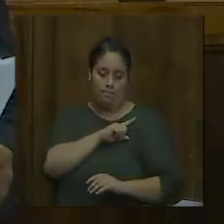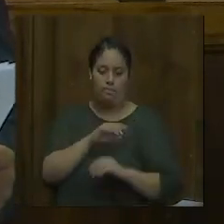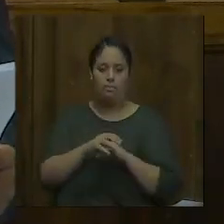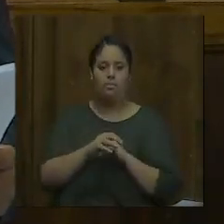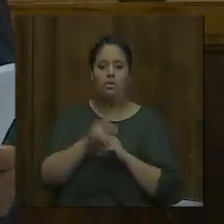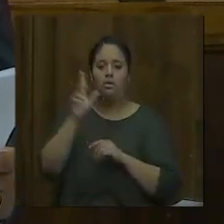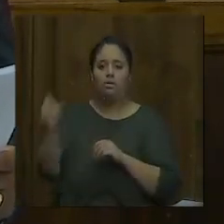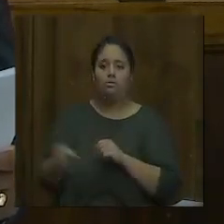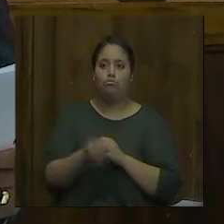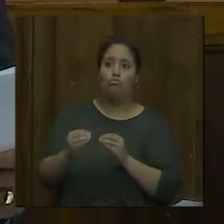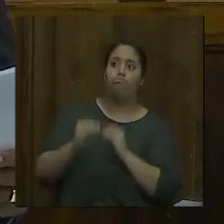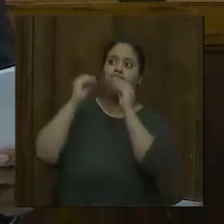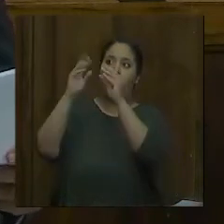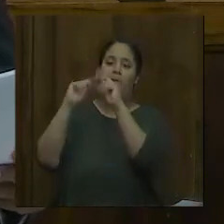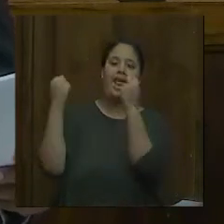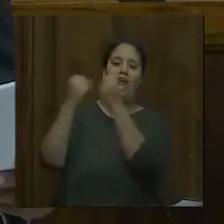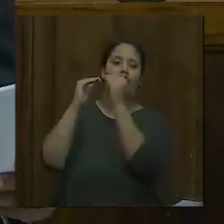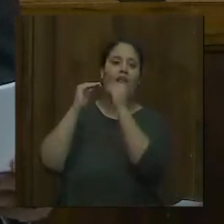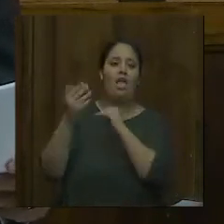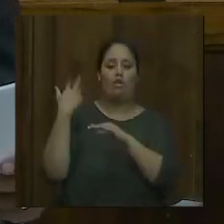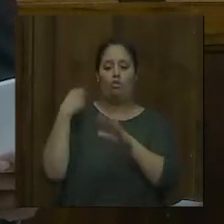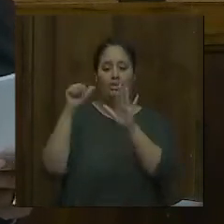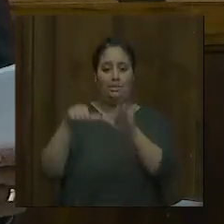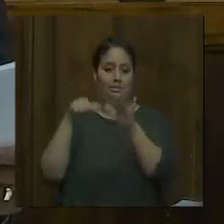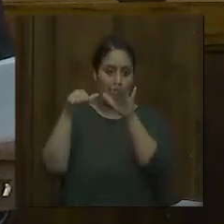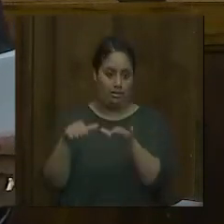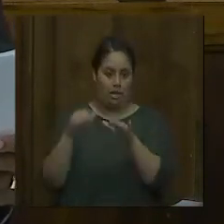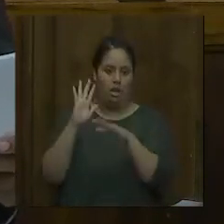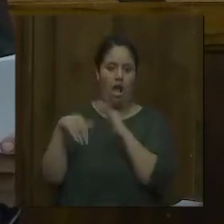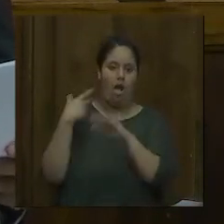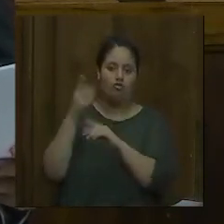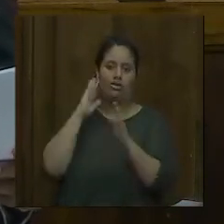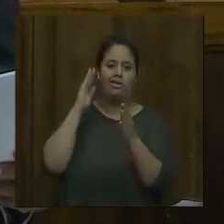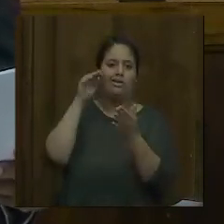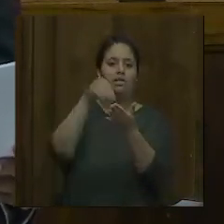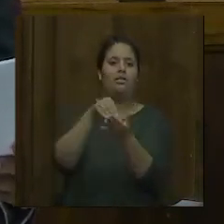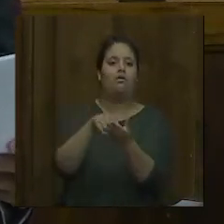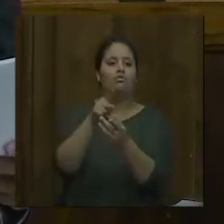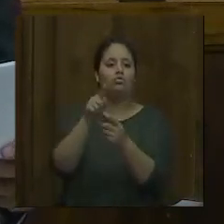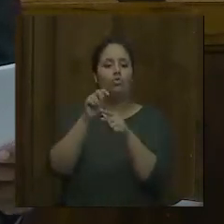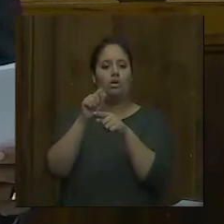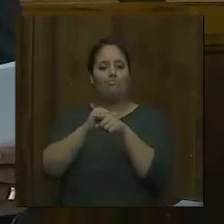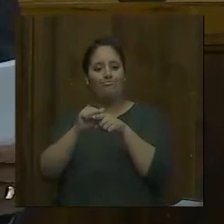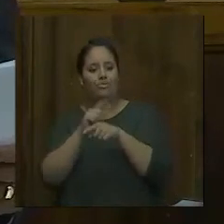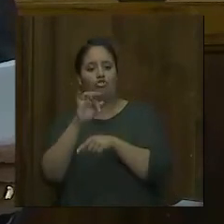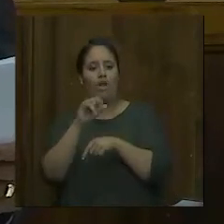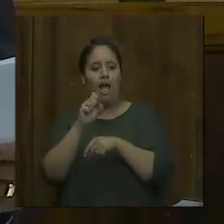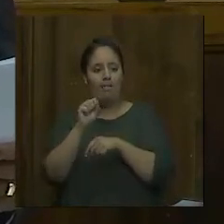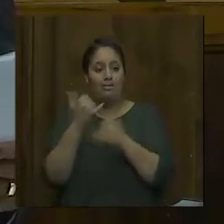by the national level in 2016 after attending trials and is currently